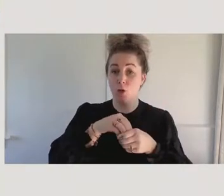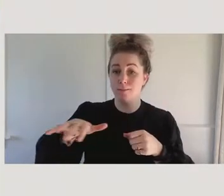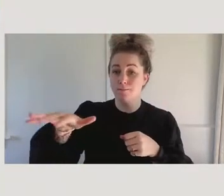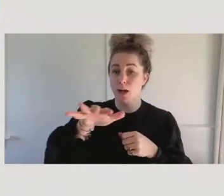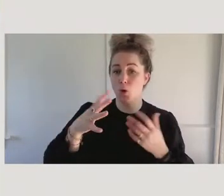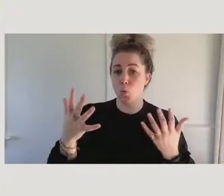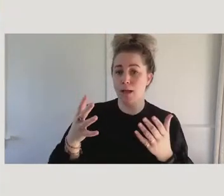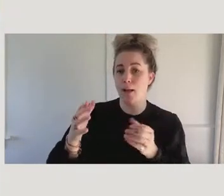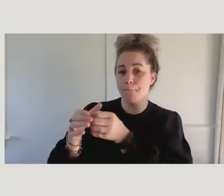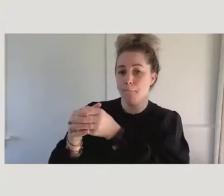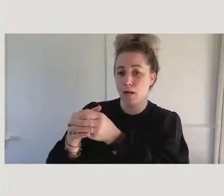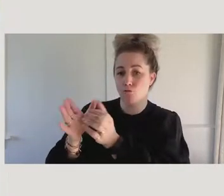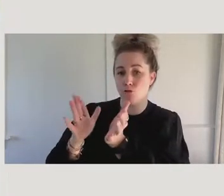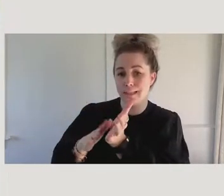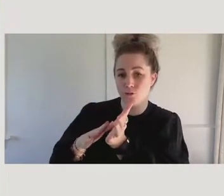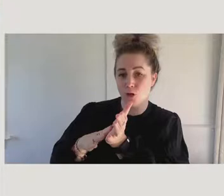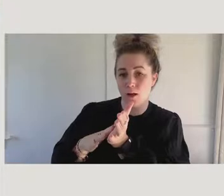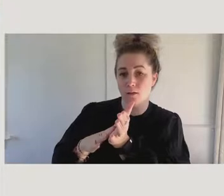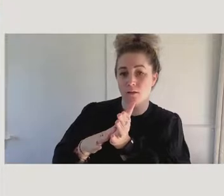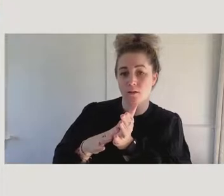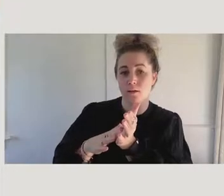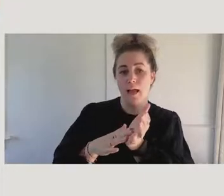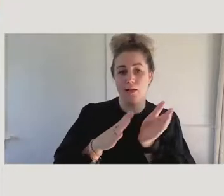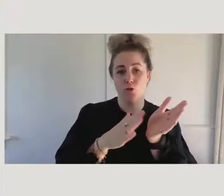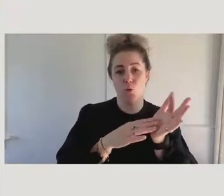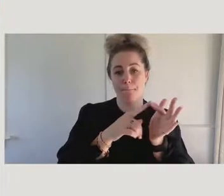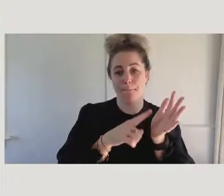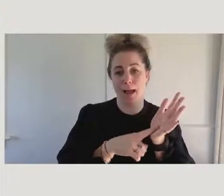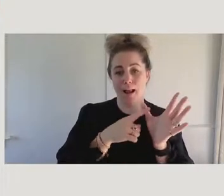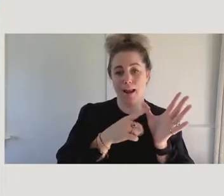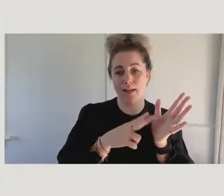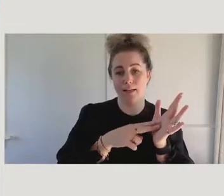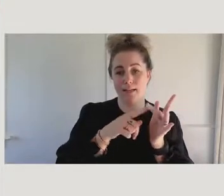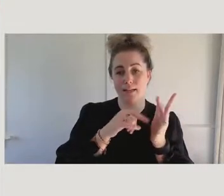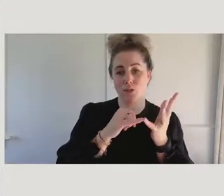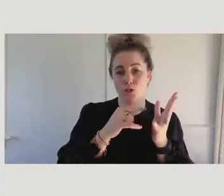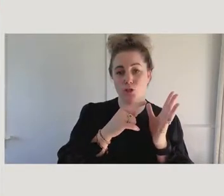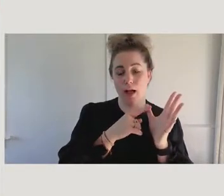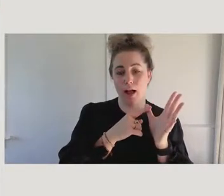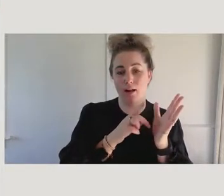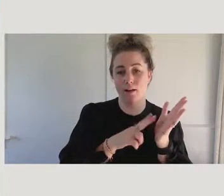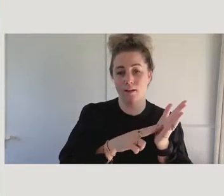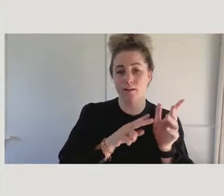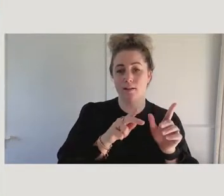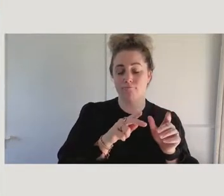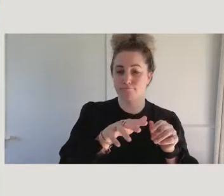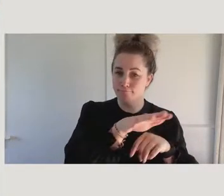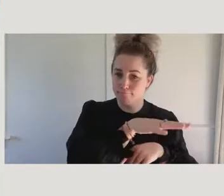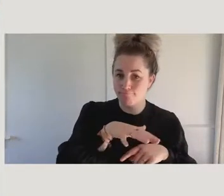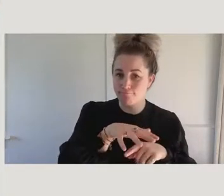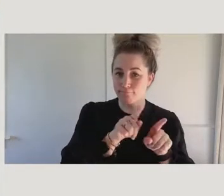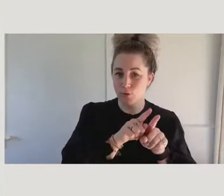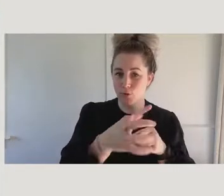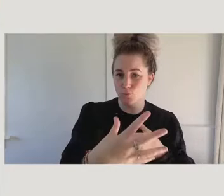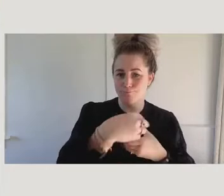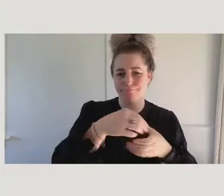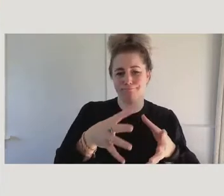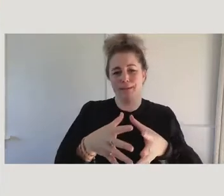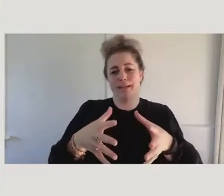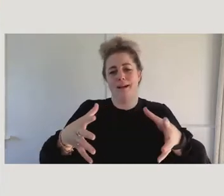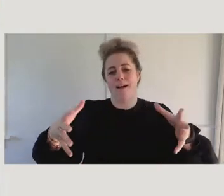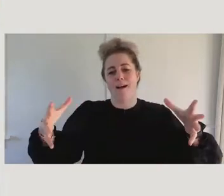in Micronesia and to the melanesian melanination nation so our family's just got we go around our Pacific